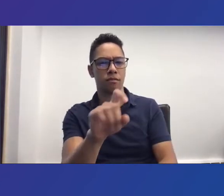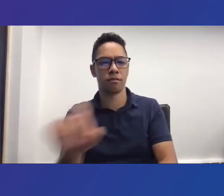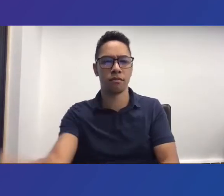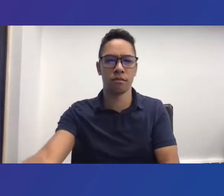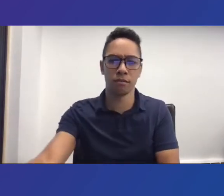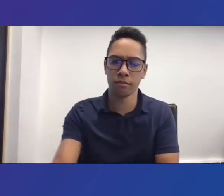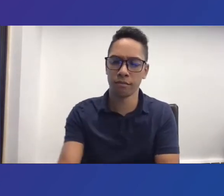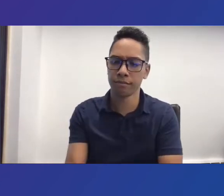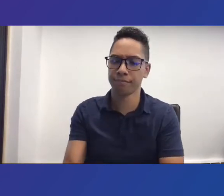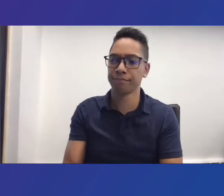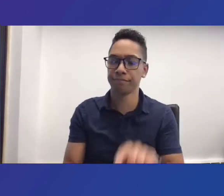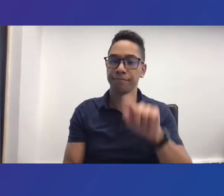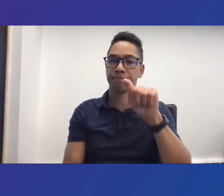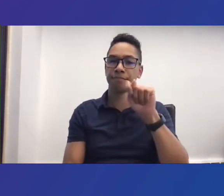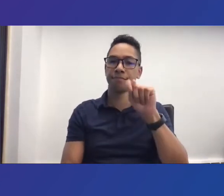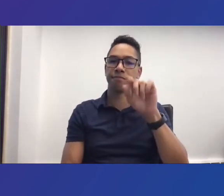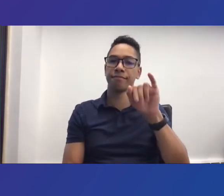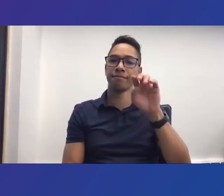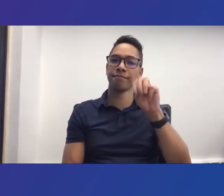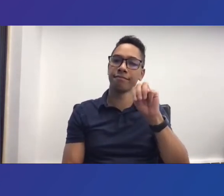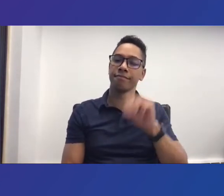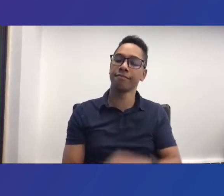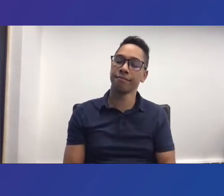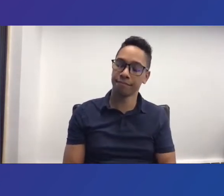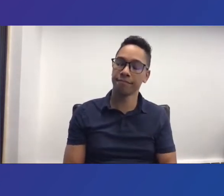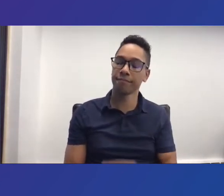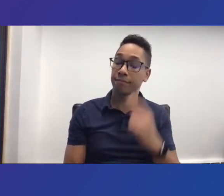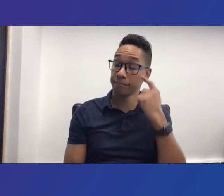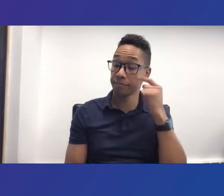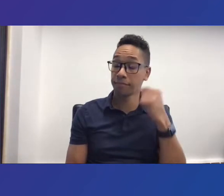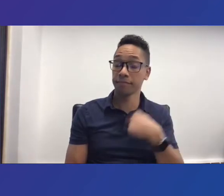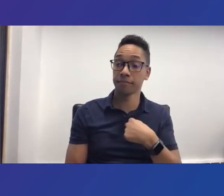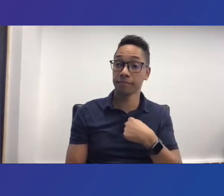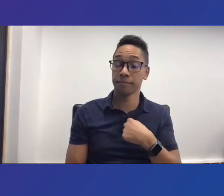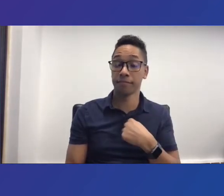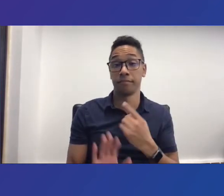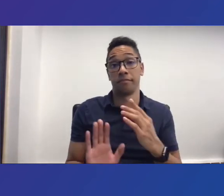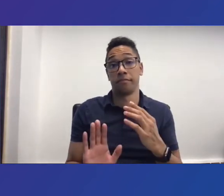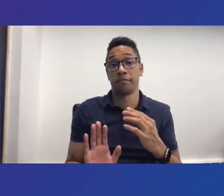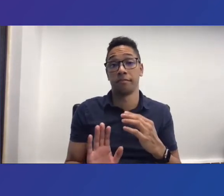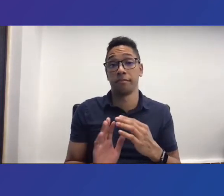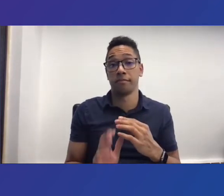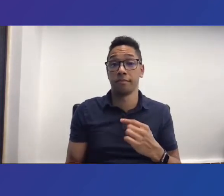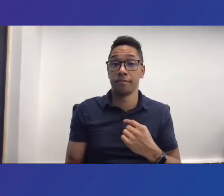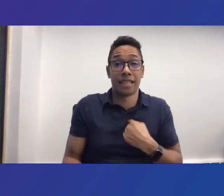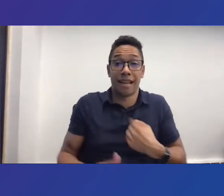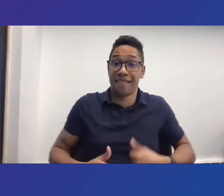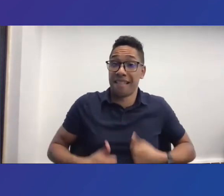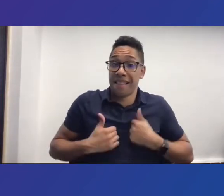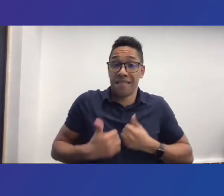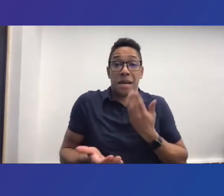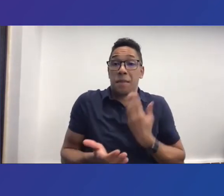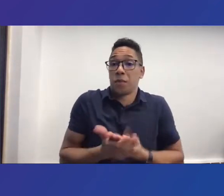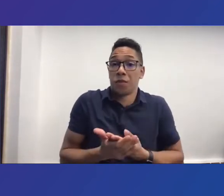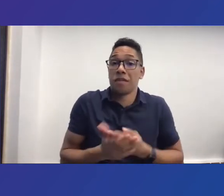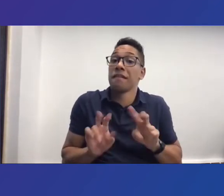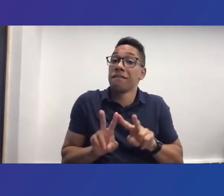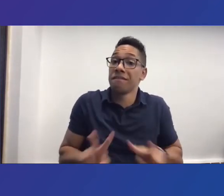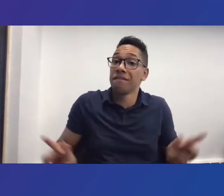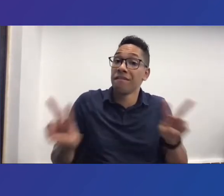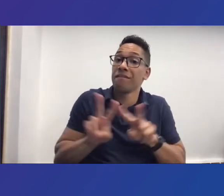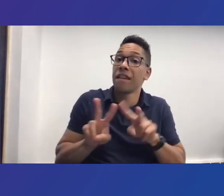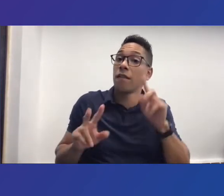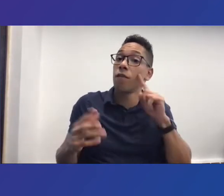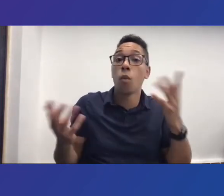Tim here. I would say for myself, it's something that I'm a living testament of is the value of